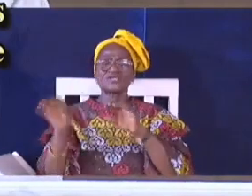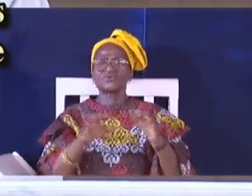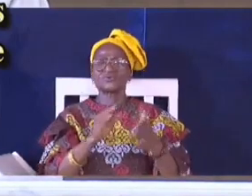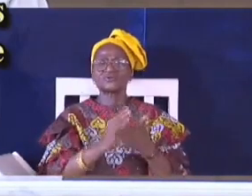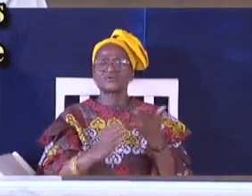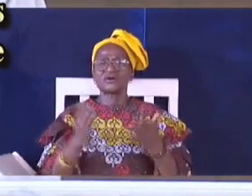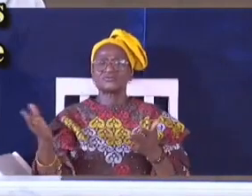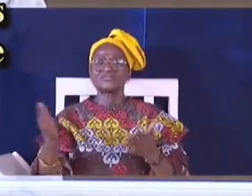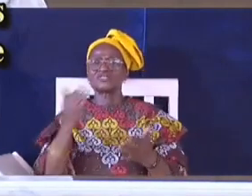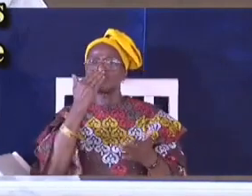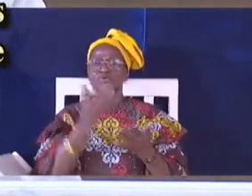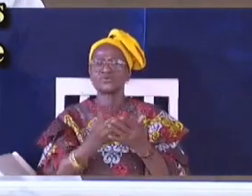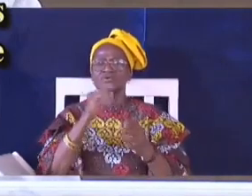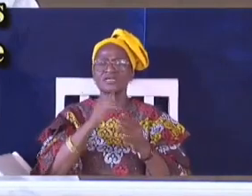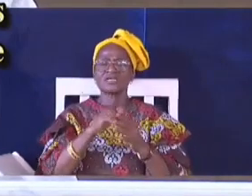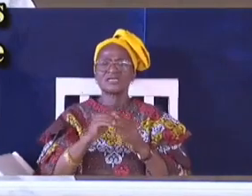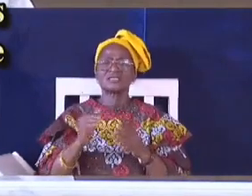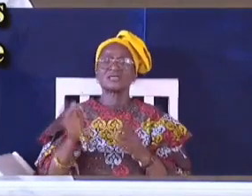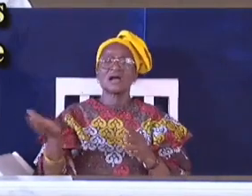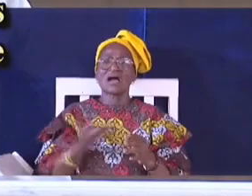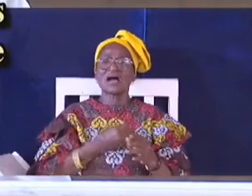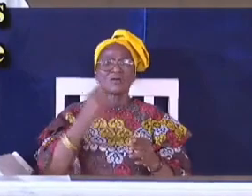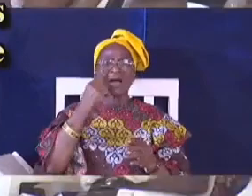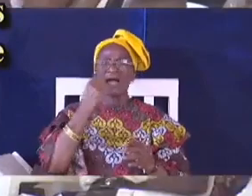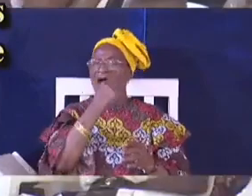something marvelous in your eyes.